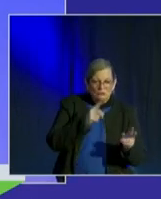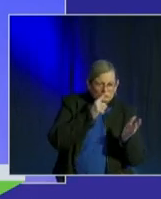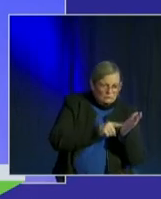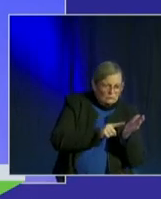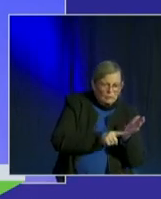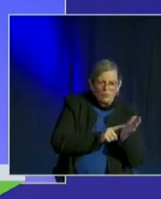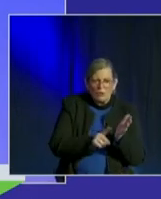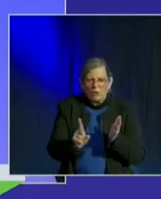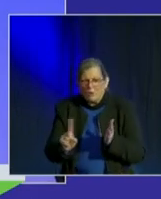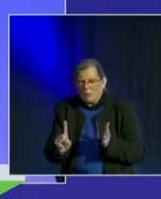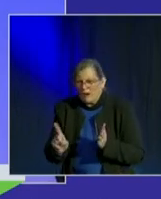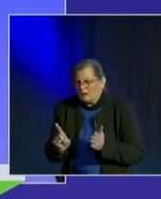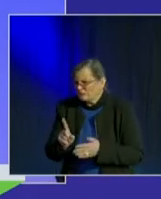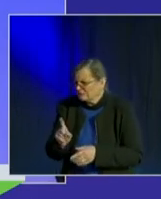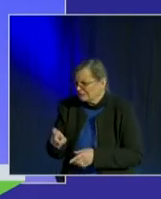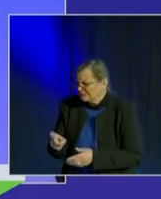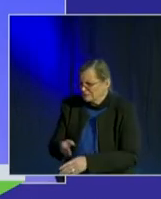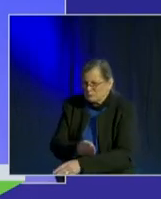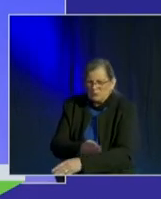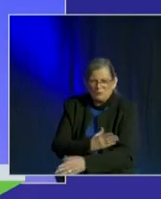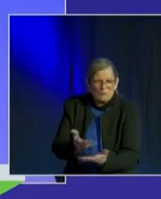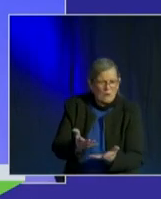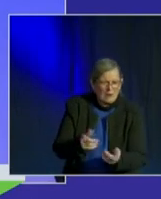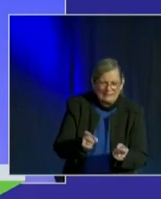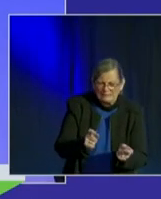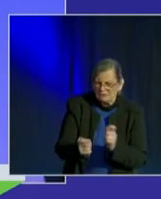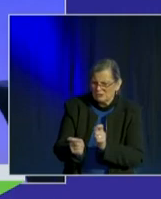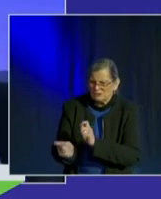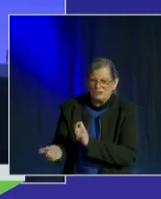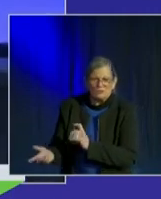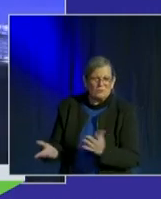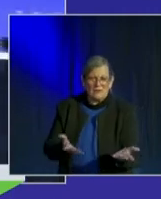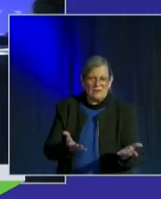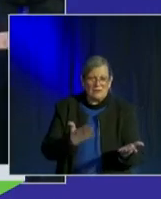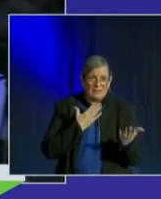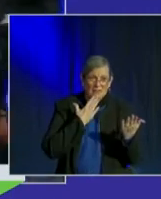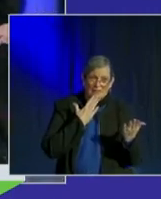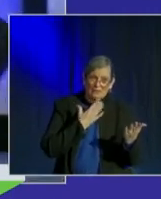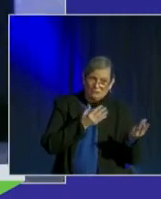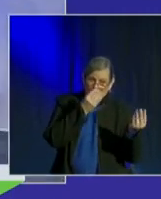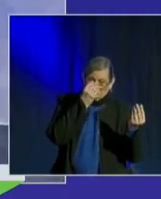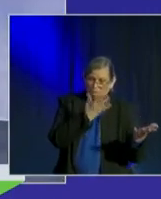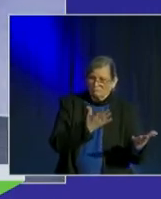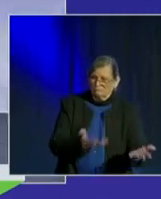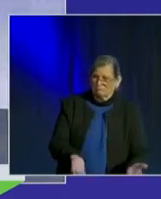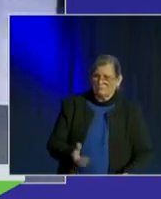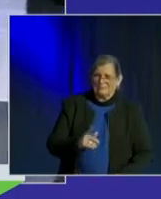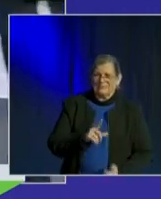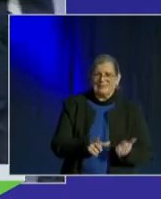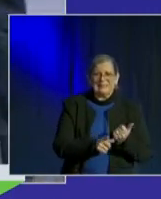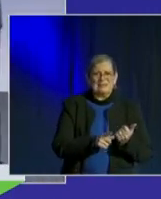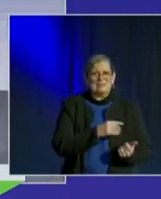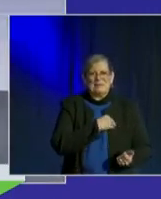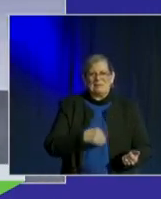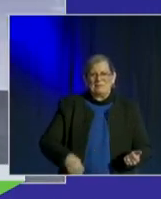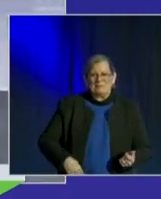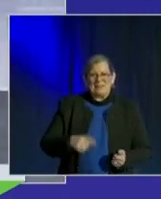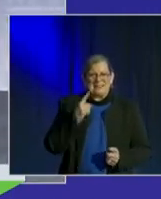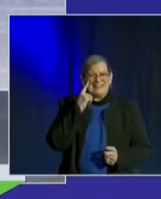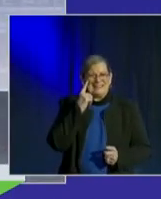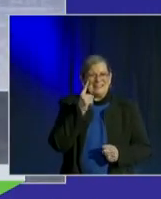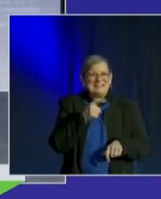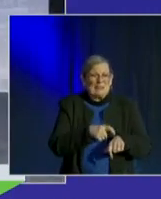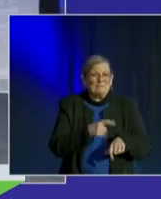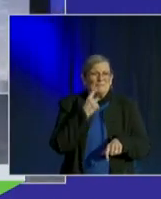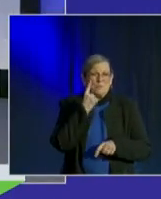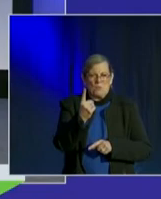and see what needs to be done to address those issues. Thank you, Deputy Mayor. We have time for just one more question, and I do